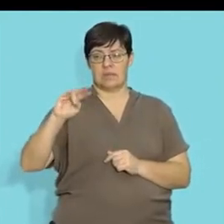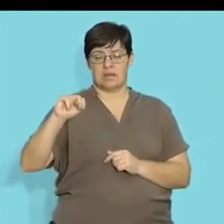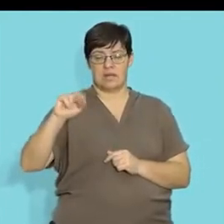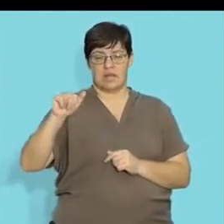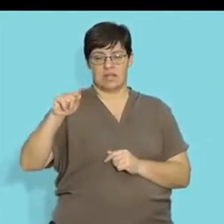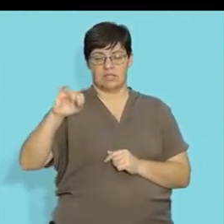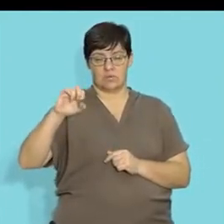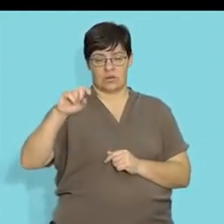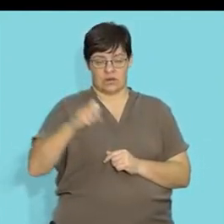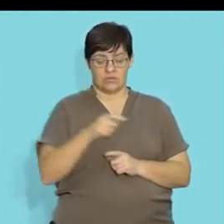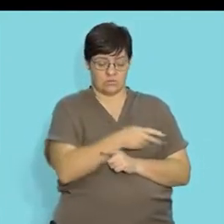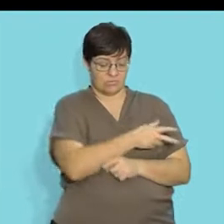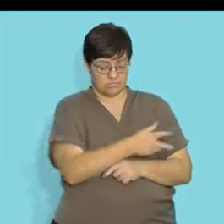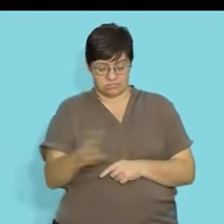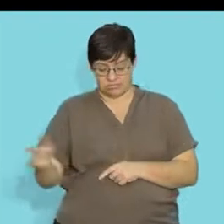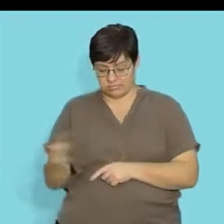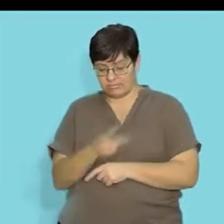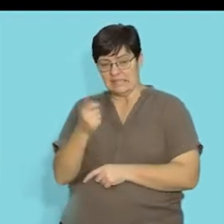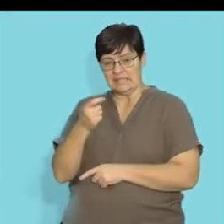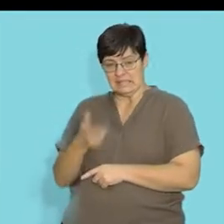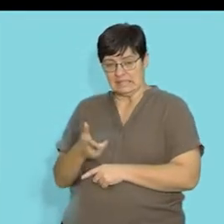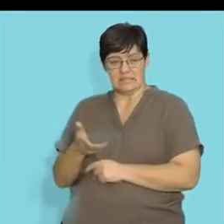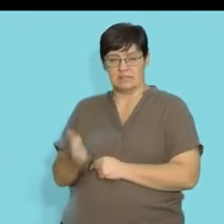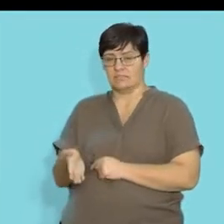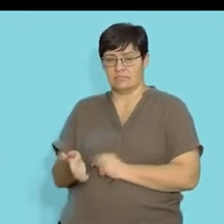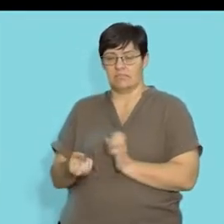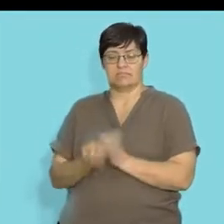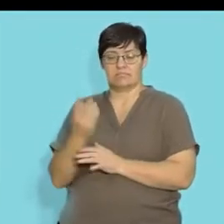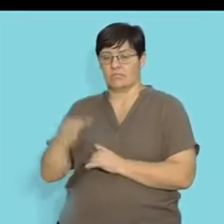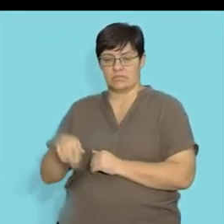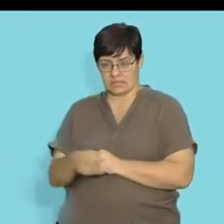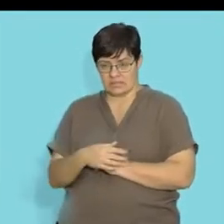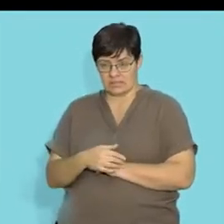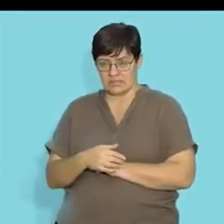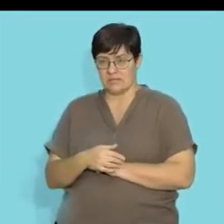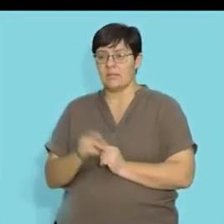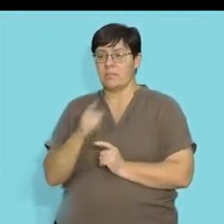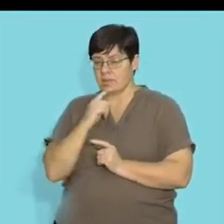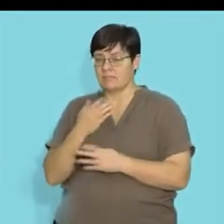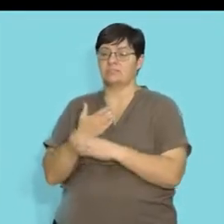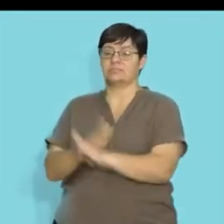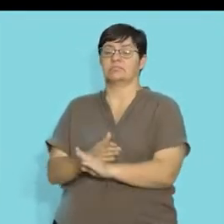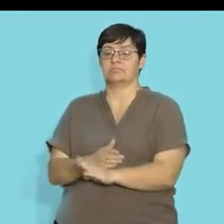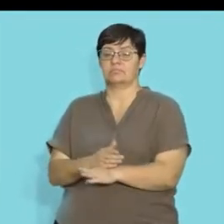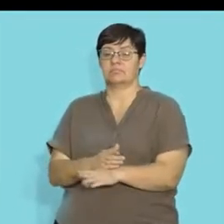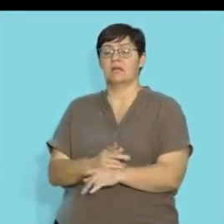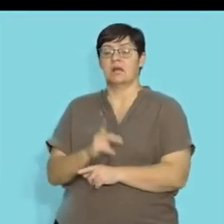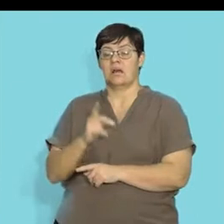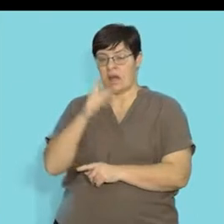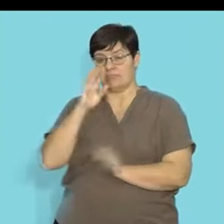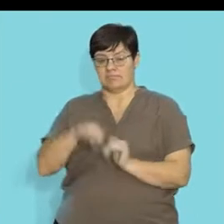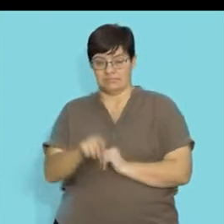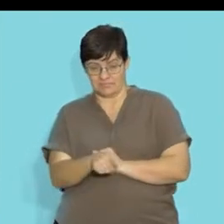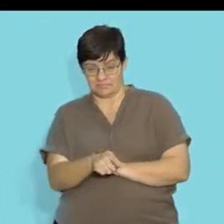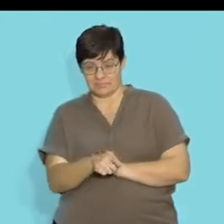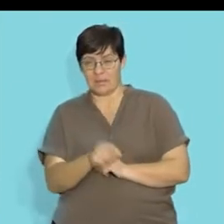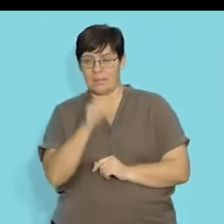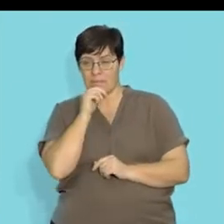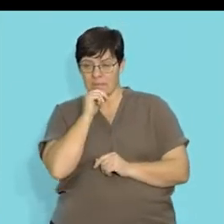So gibberellins are sprayed onto dormant seeds, and these will stop or interrupt the period of